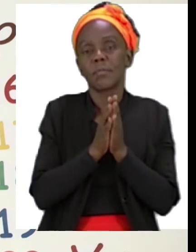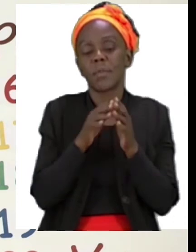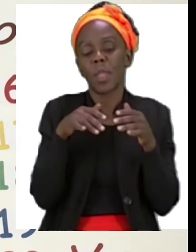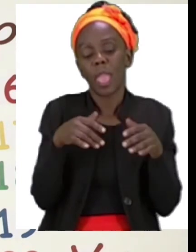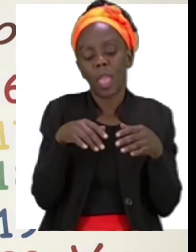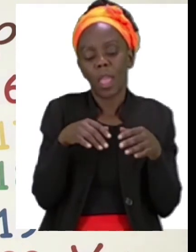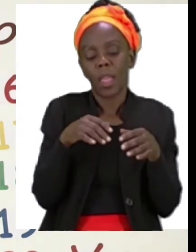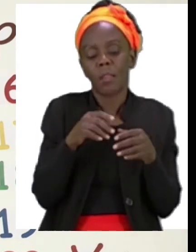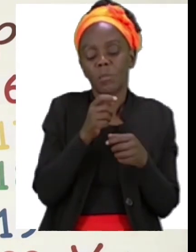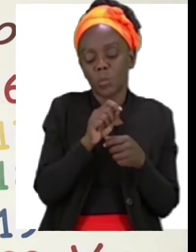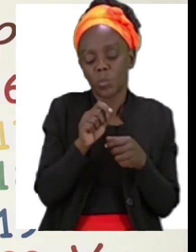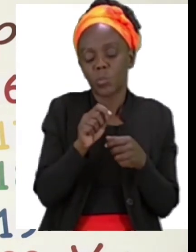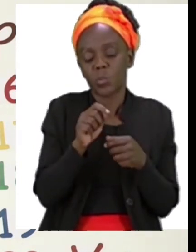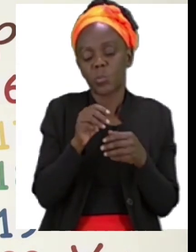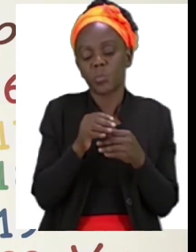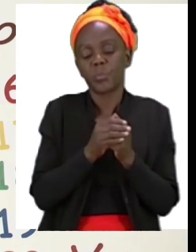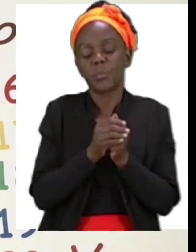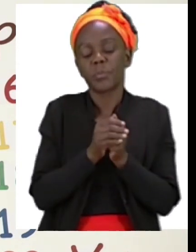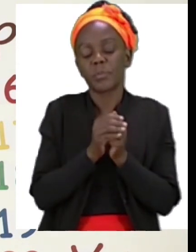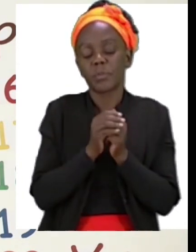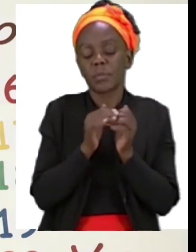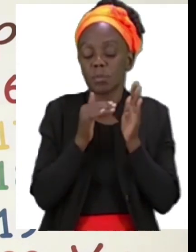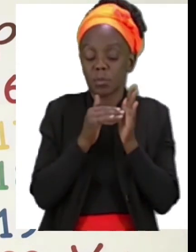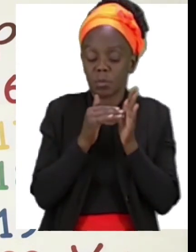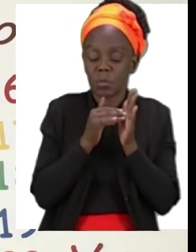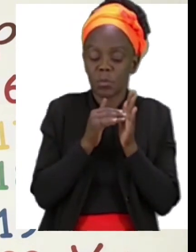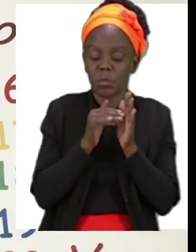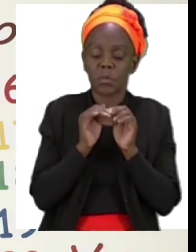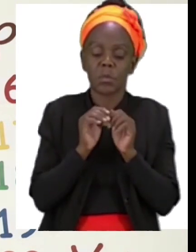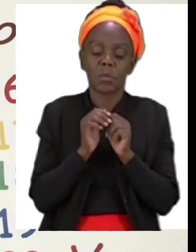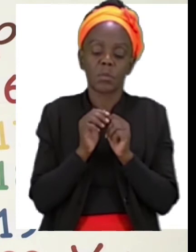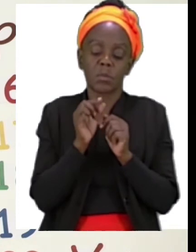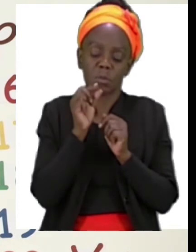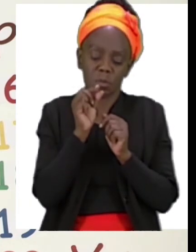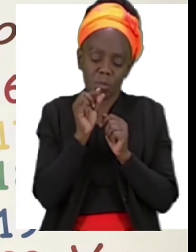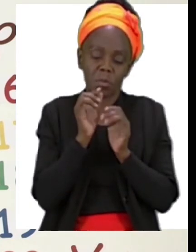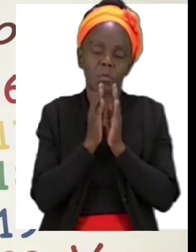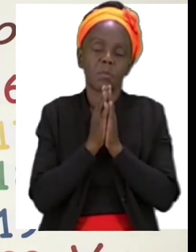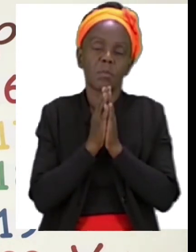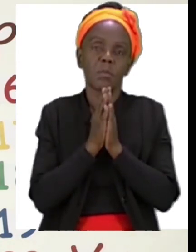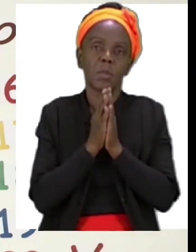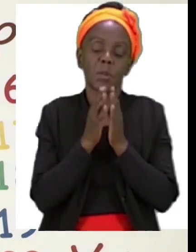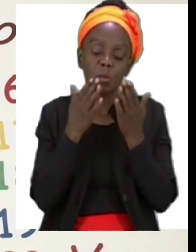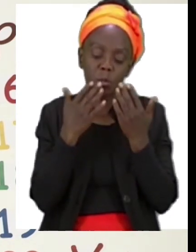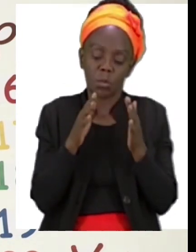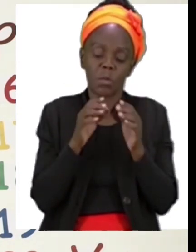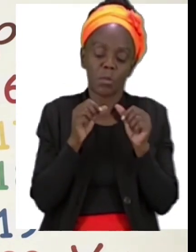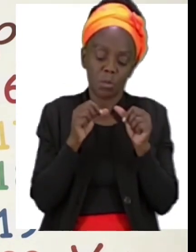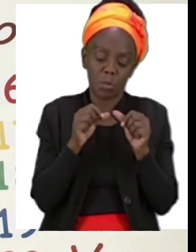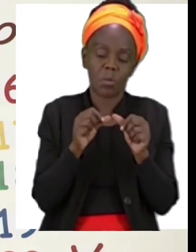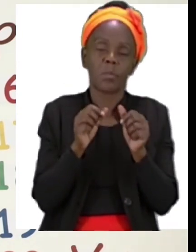little while, but please make sure that you continue to write. I love my